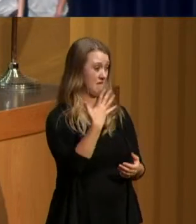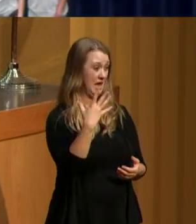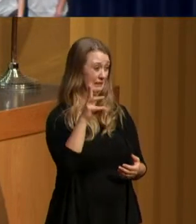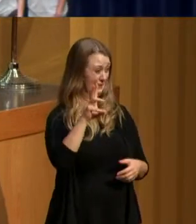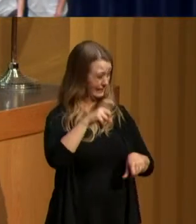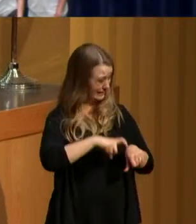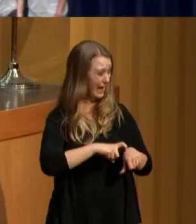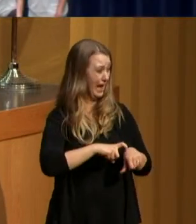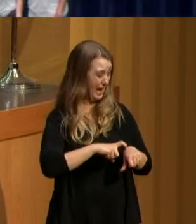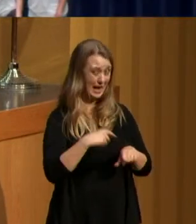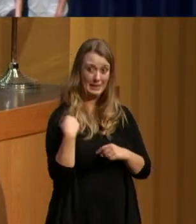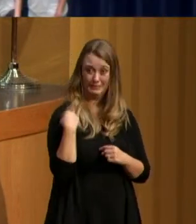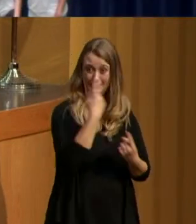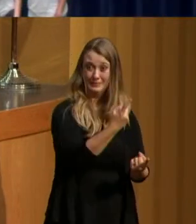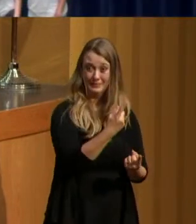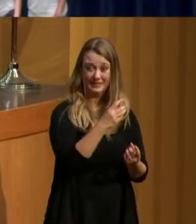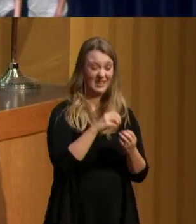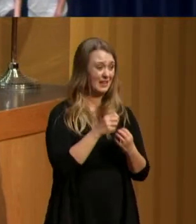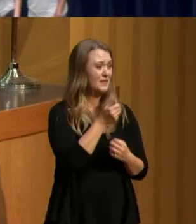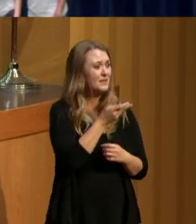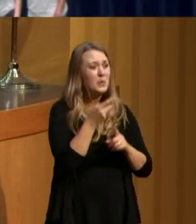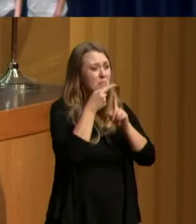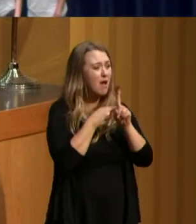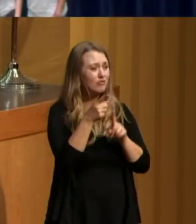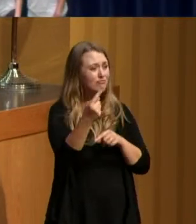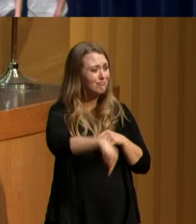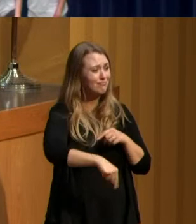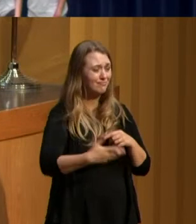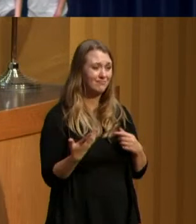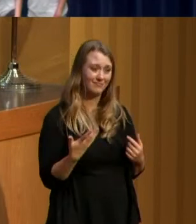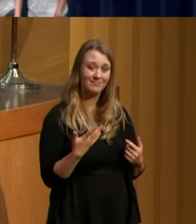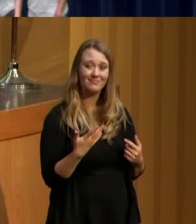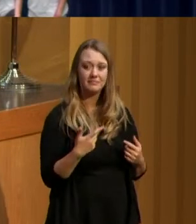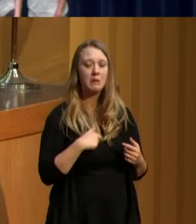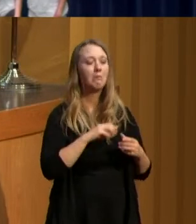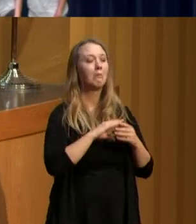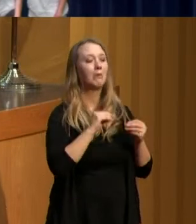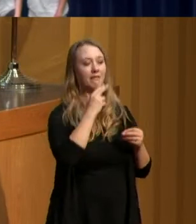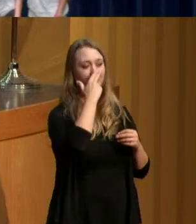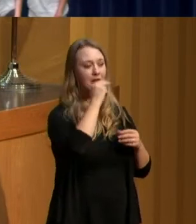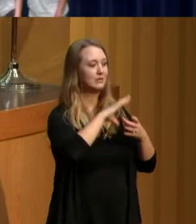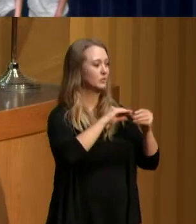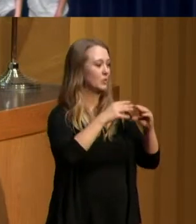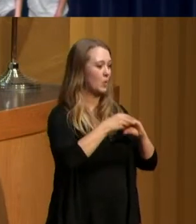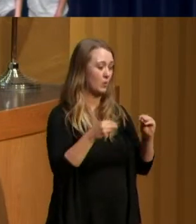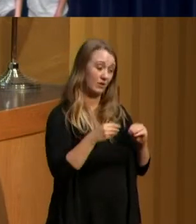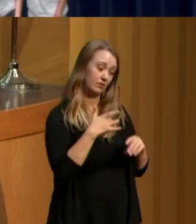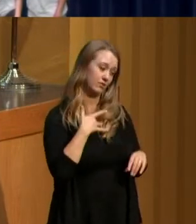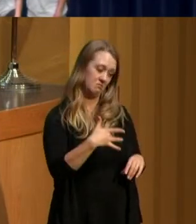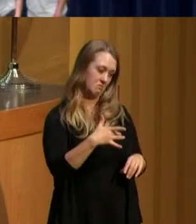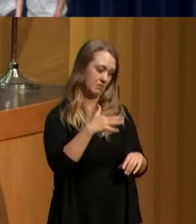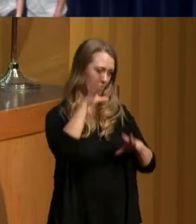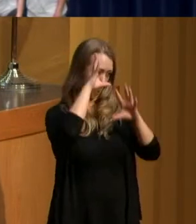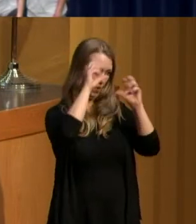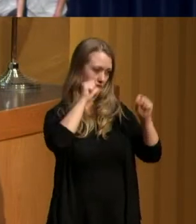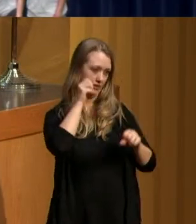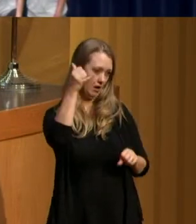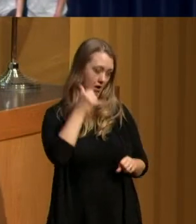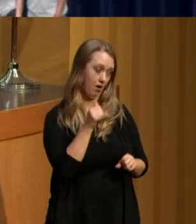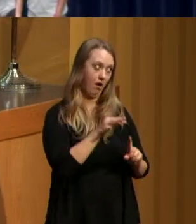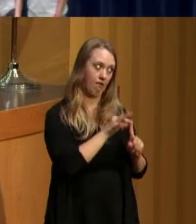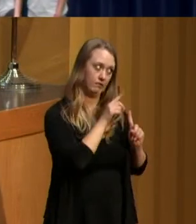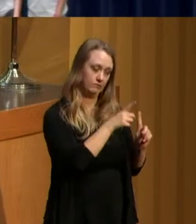in just a few months you've been here. I'll tell you a funny story. Normally, you don't get a phone call from the president unless you've done